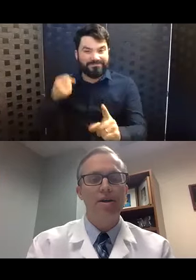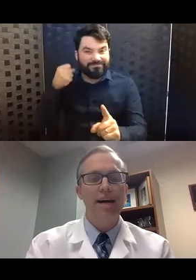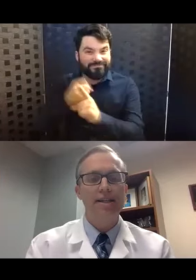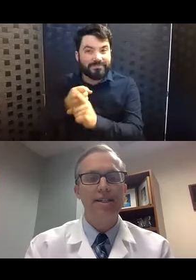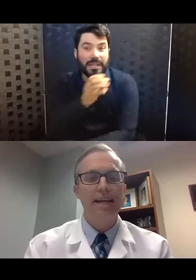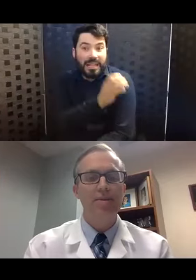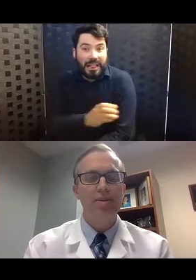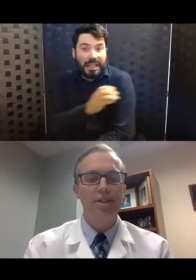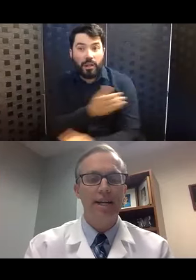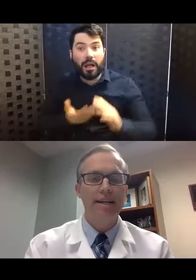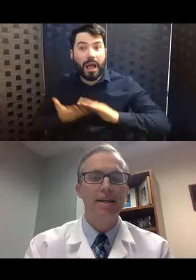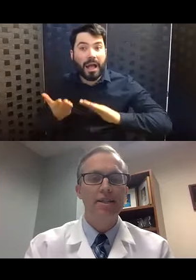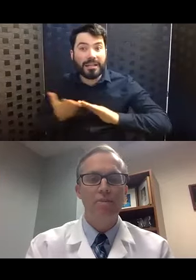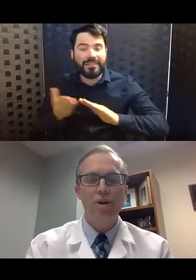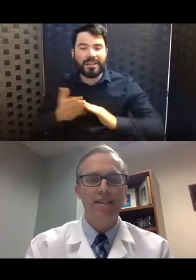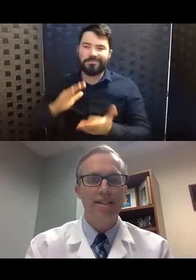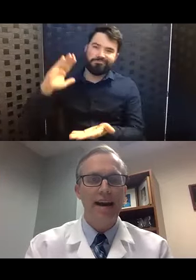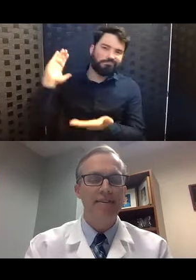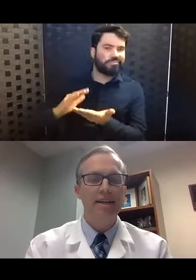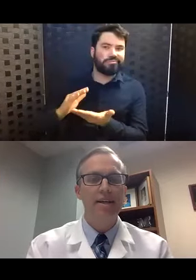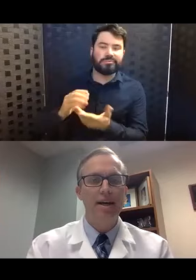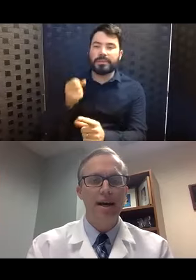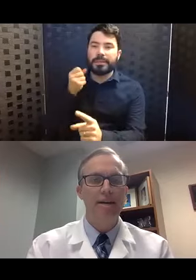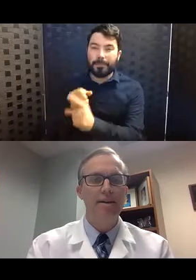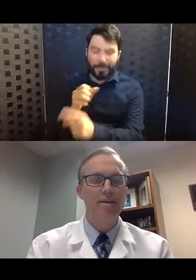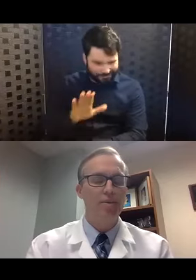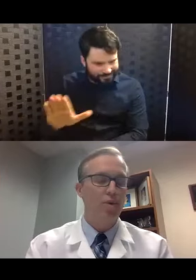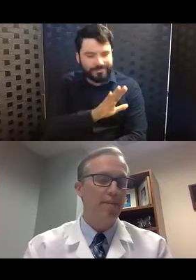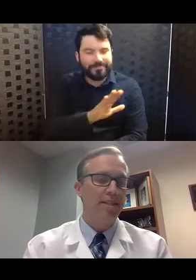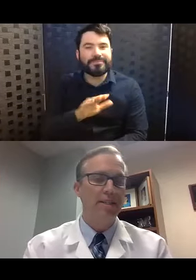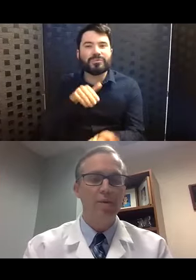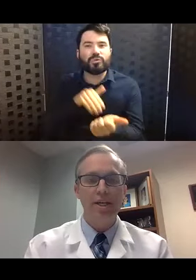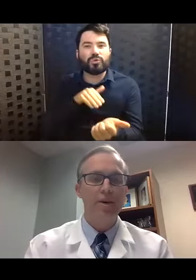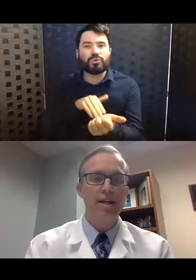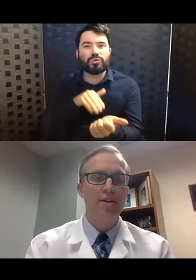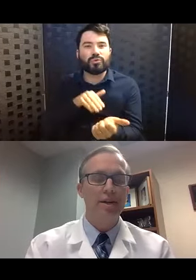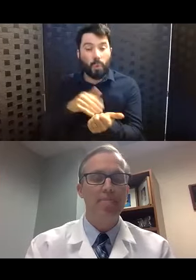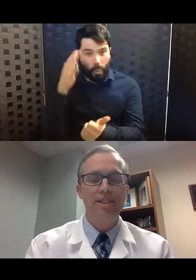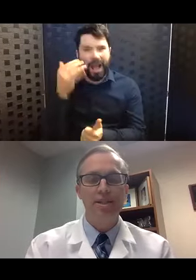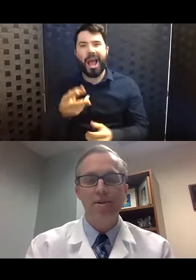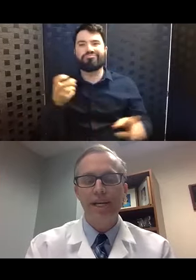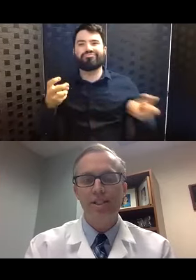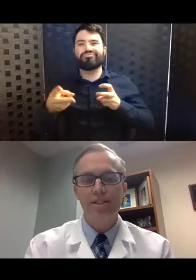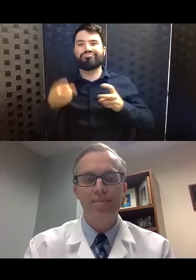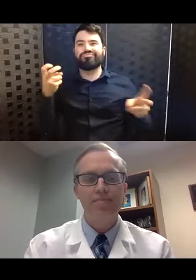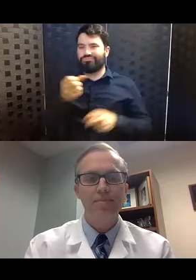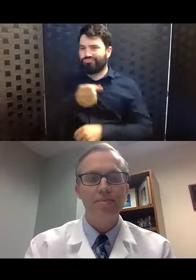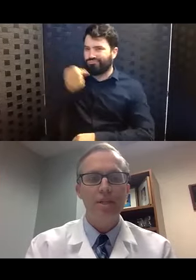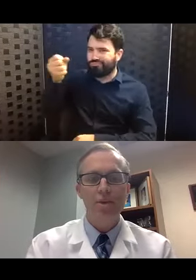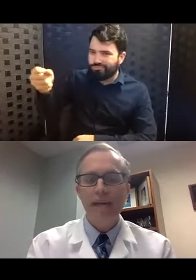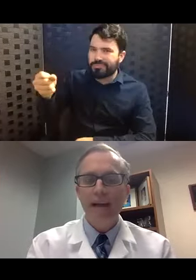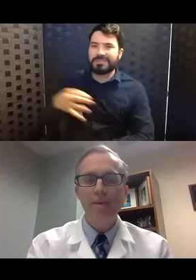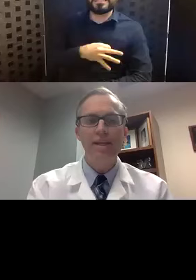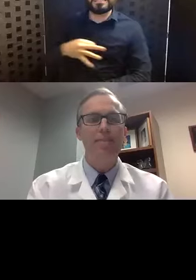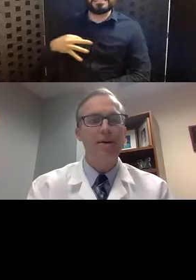our colleagues in the ambulatory setting supporting staffing requirements in the RICU and in other inpatient locations.